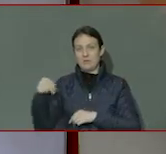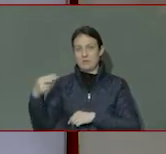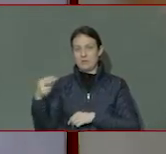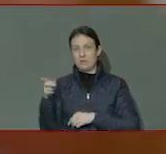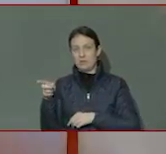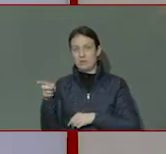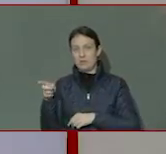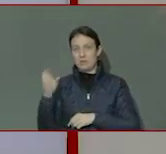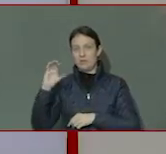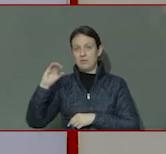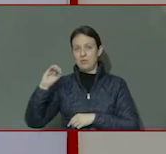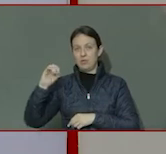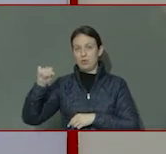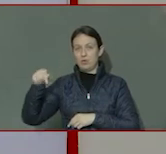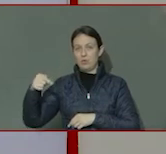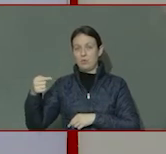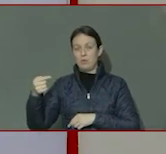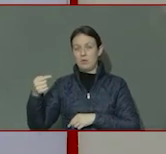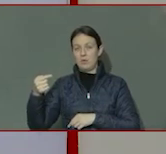is